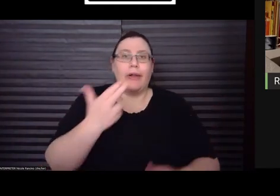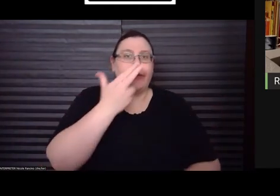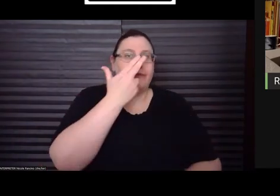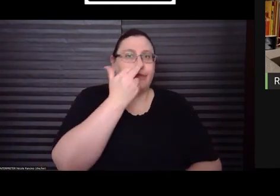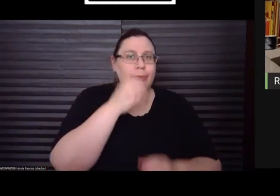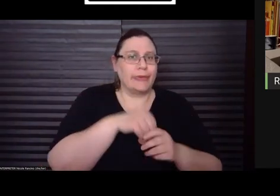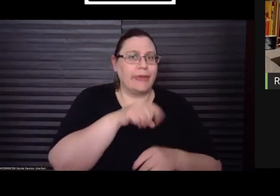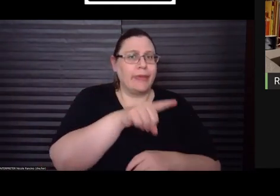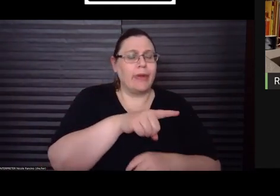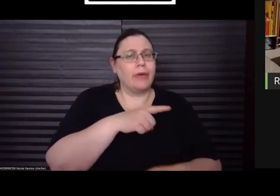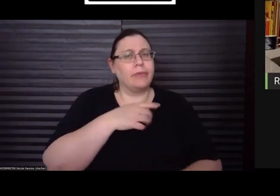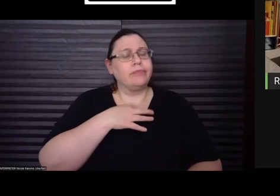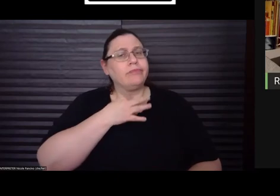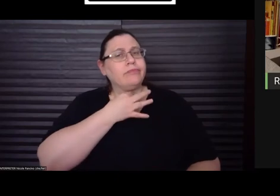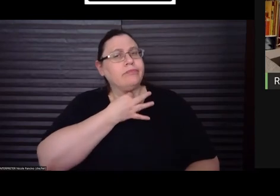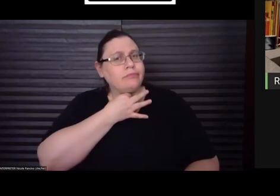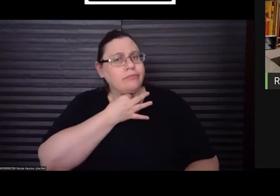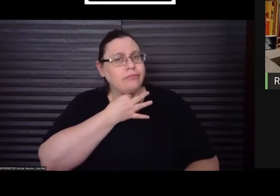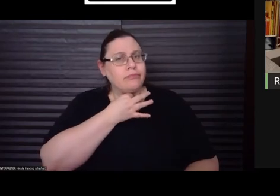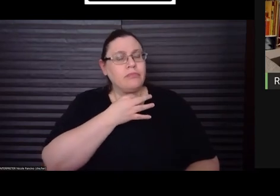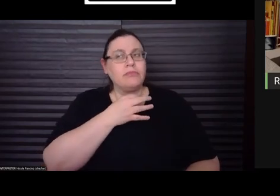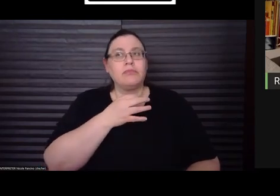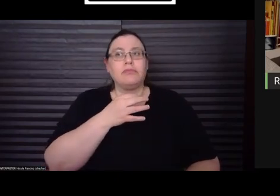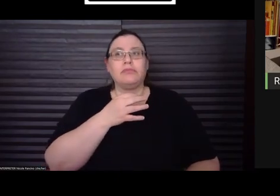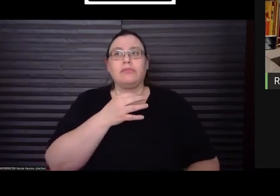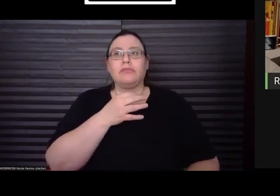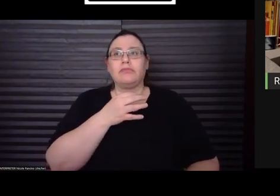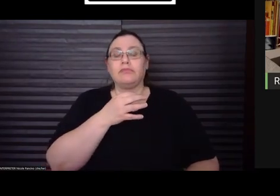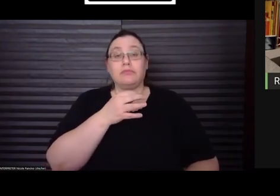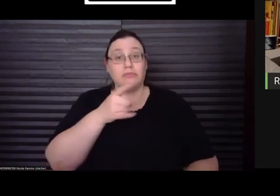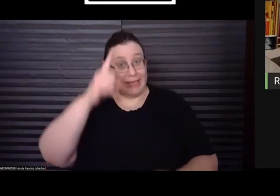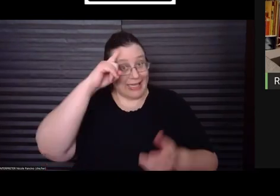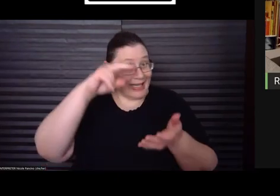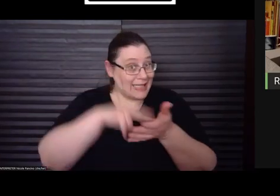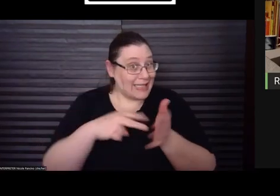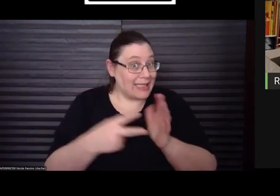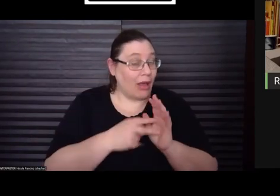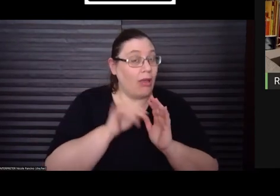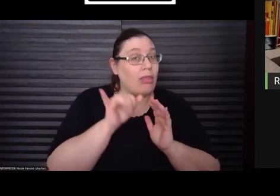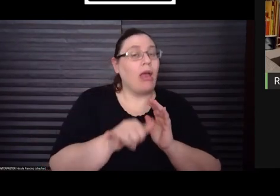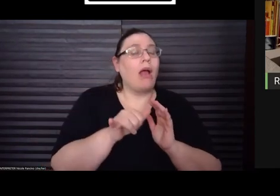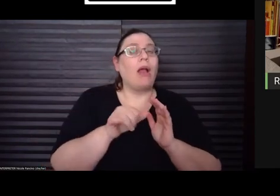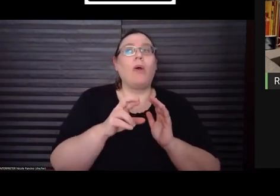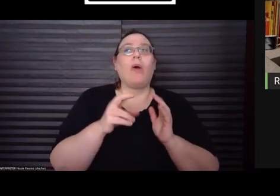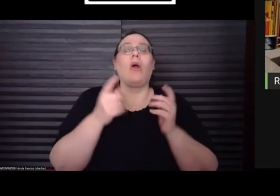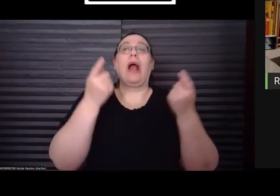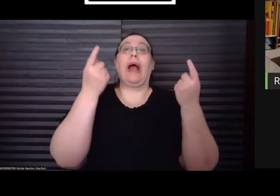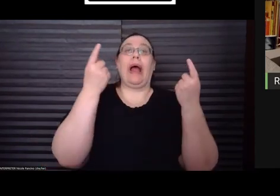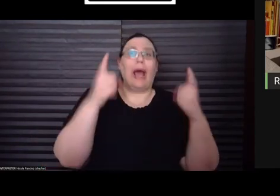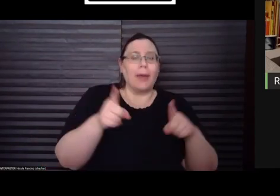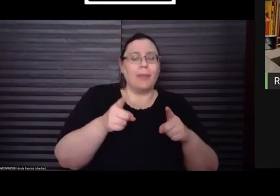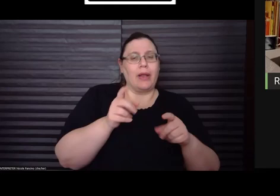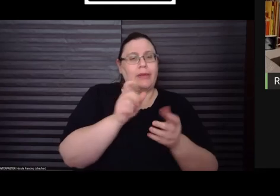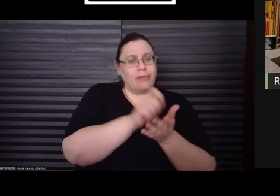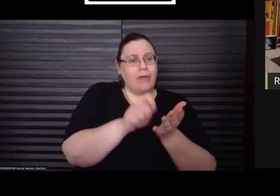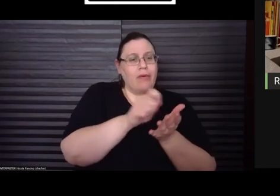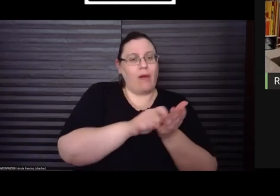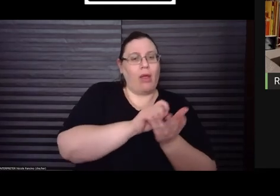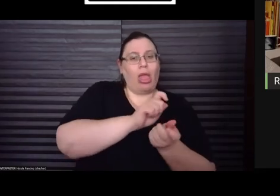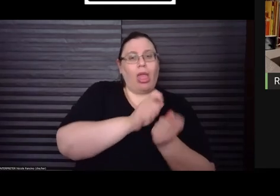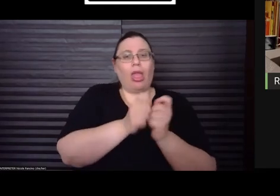humor. And I'm curious if that was something that you did intentionally or if it was something that evolved through the